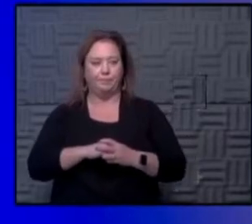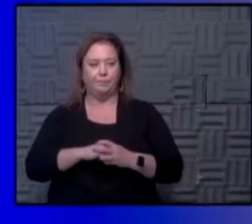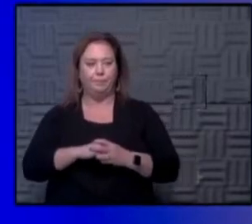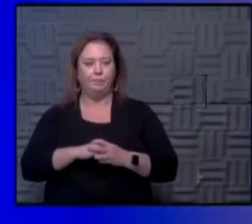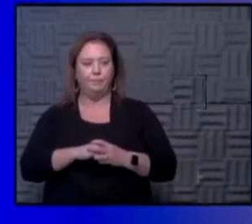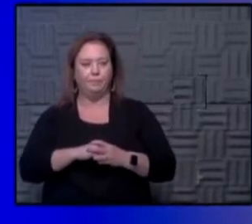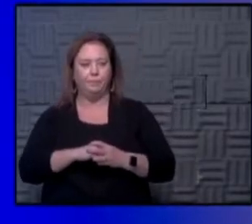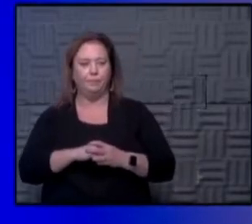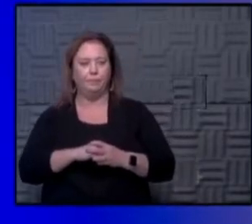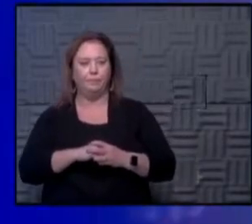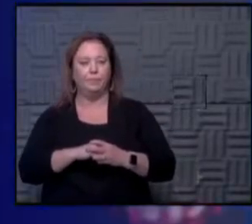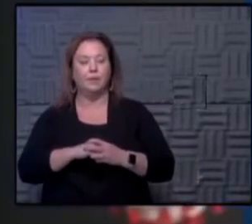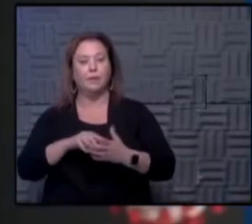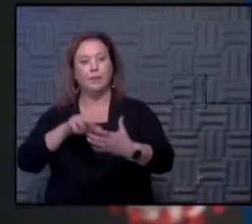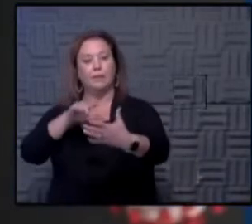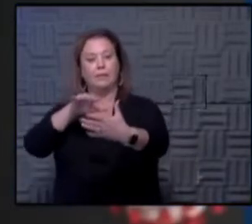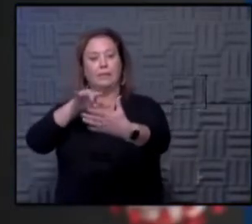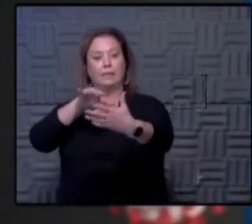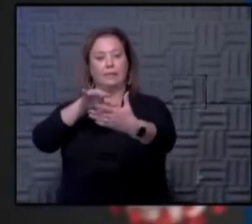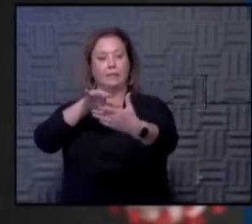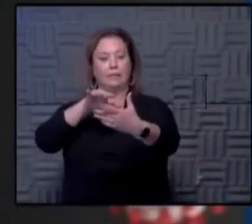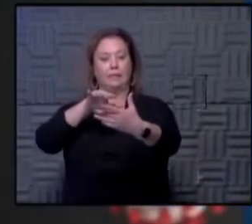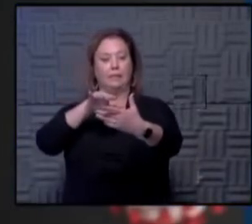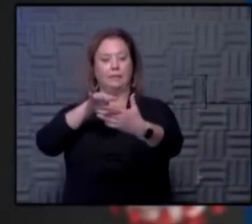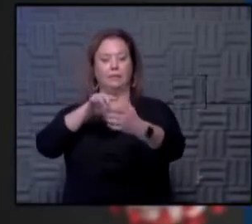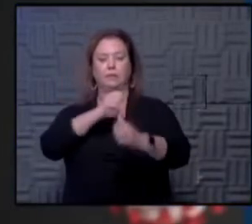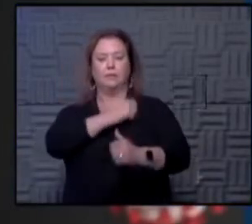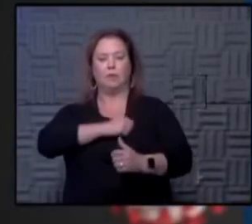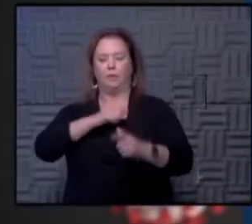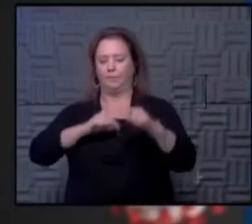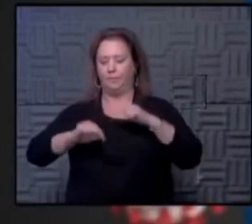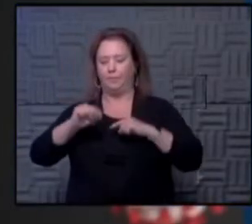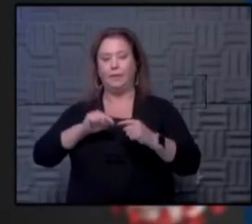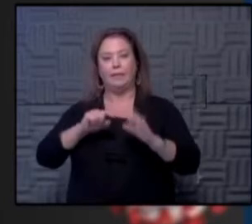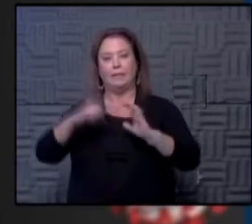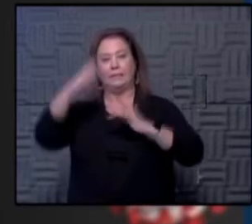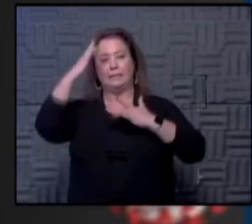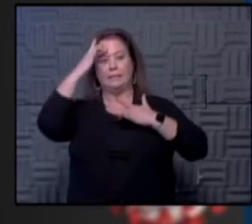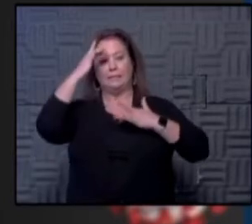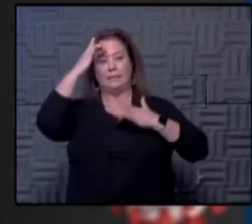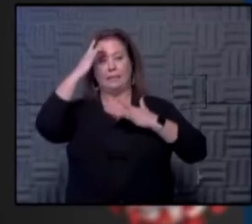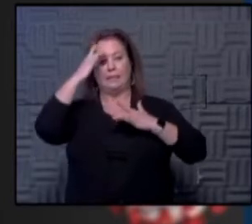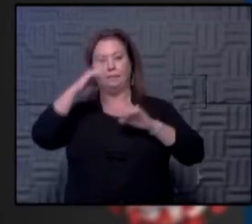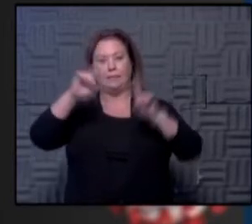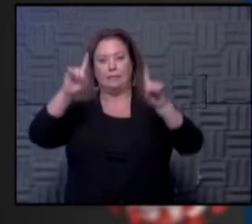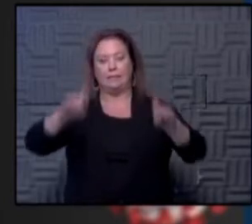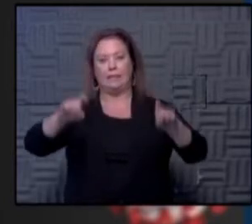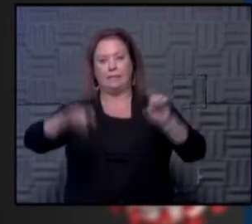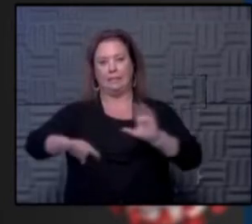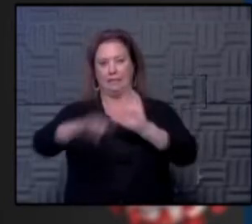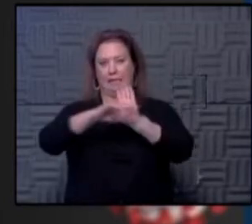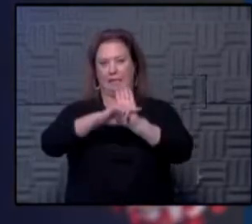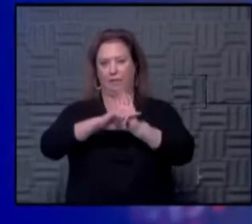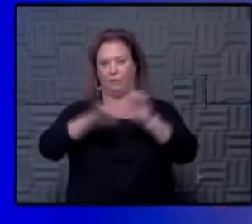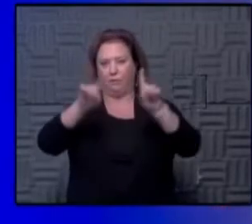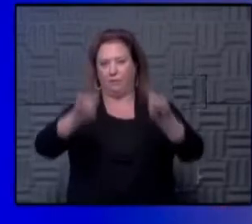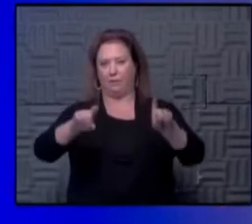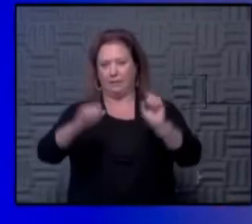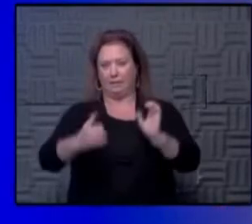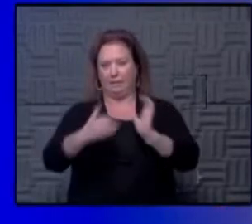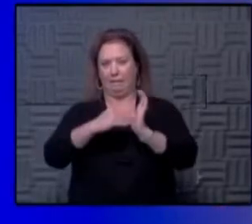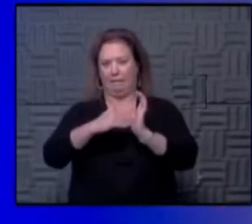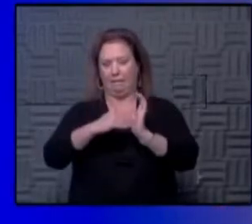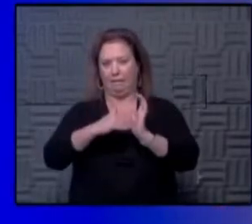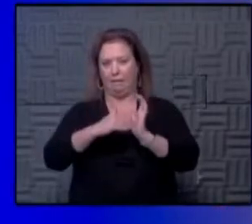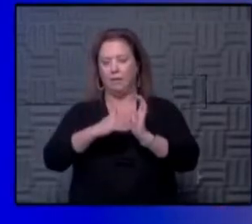What do you think of the study? Oh, no, sorry. If you have symptoms that tested negative, should you be retested? If yes, how long should